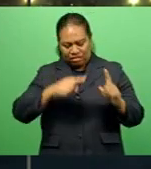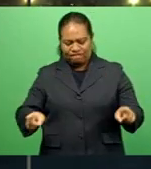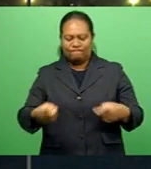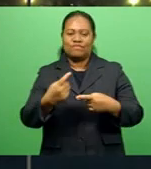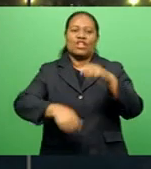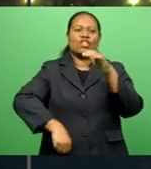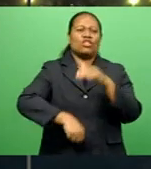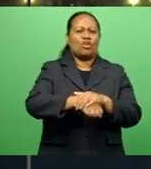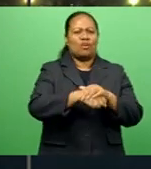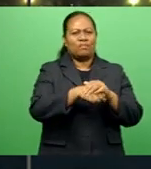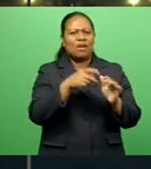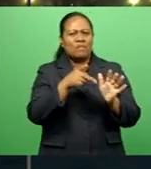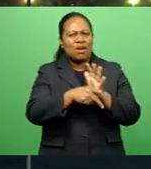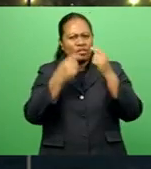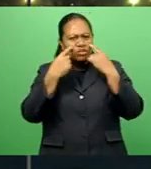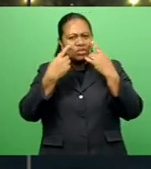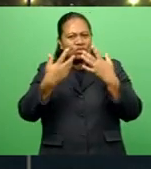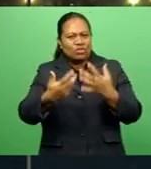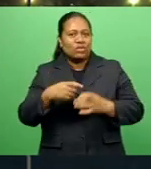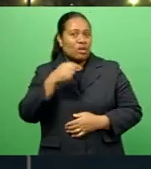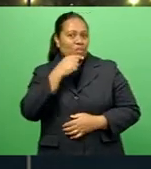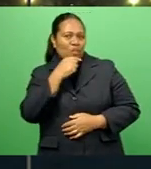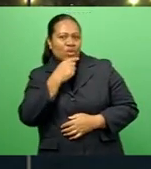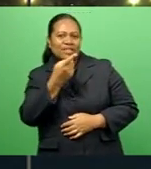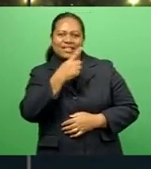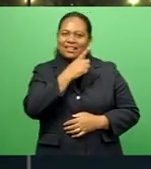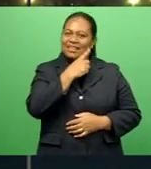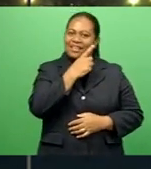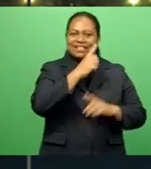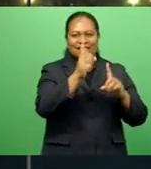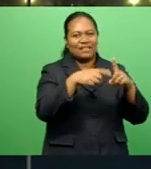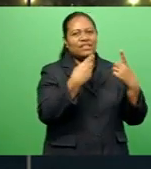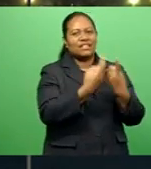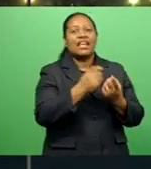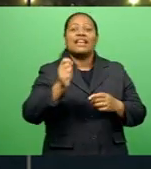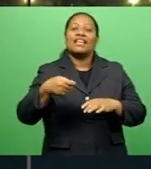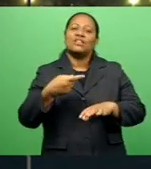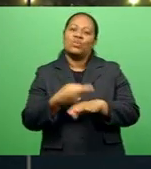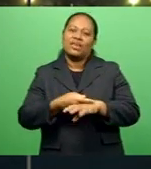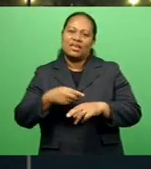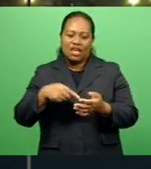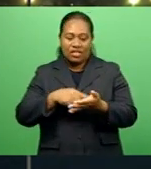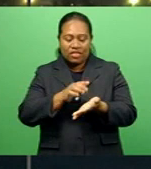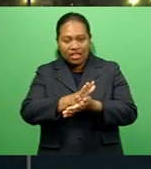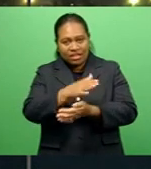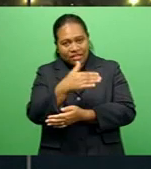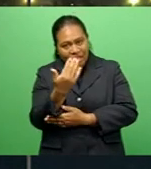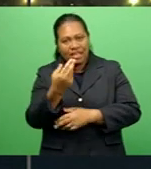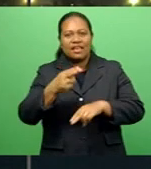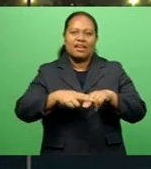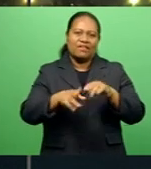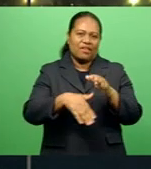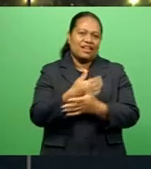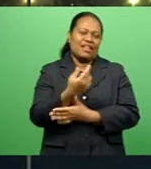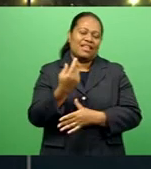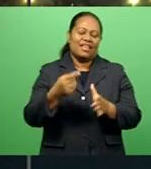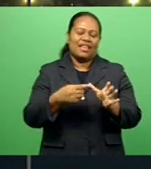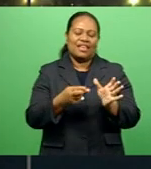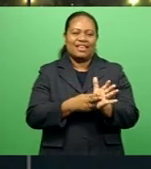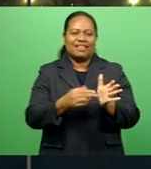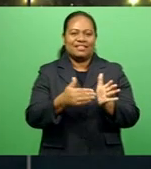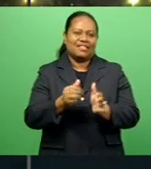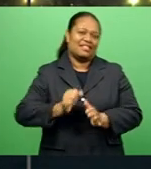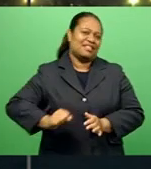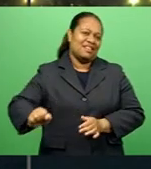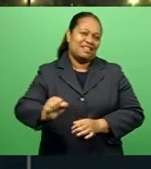top prize and bragging rights in the boys and girls division next Thursday and Friday at ANZ Stadium in Suva.